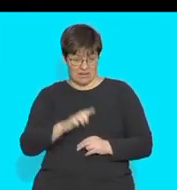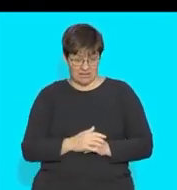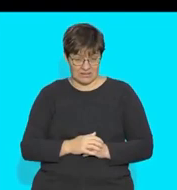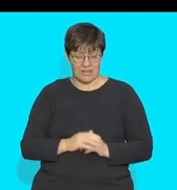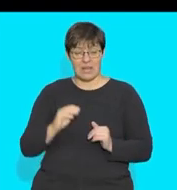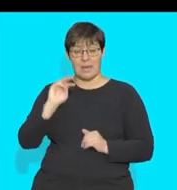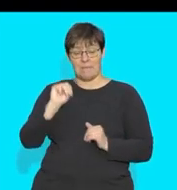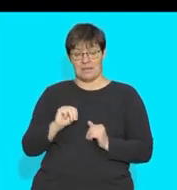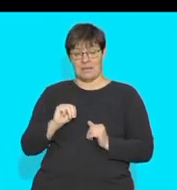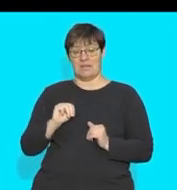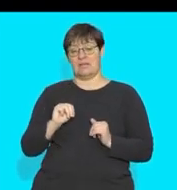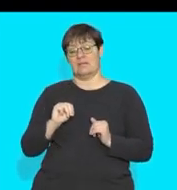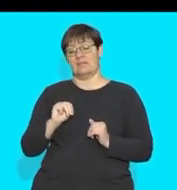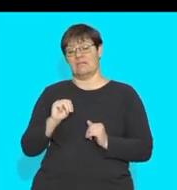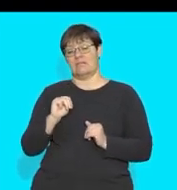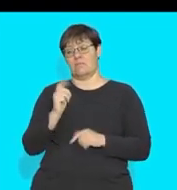0.037.